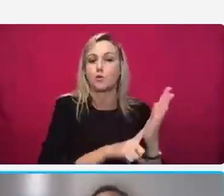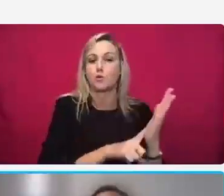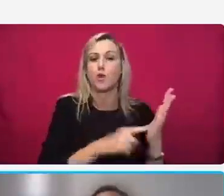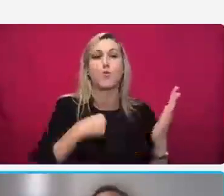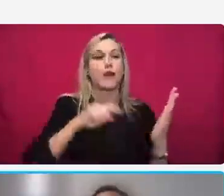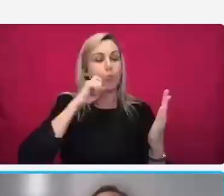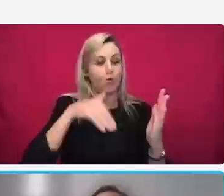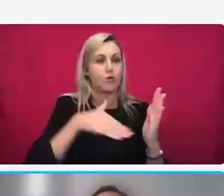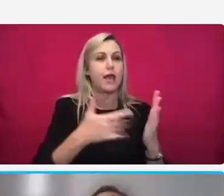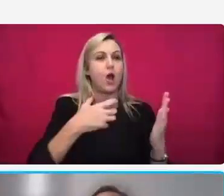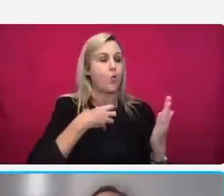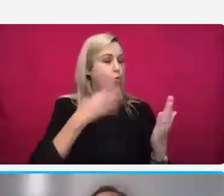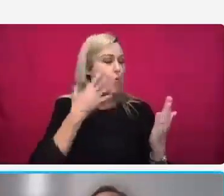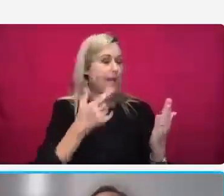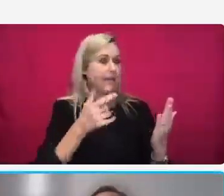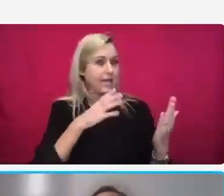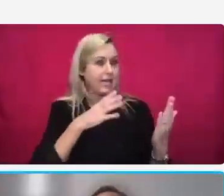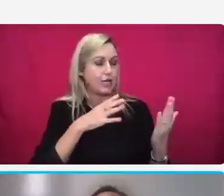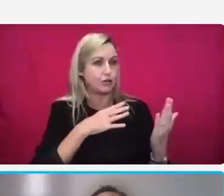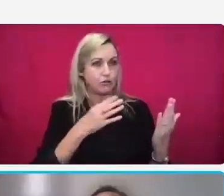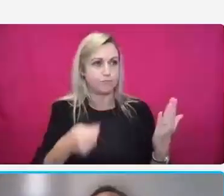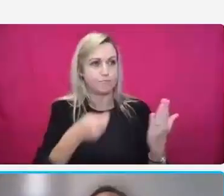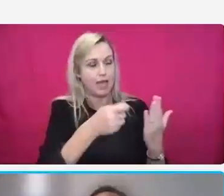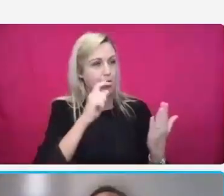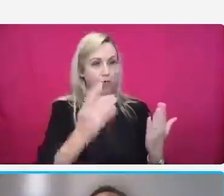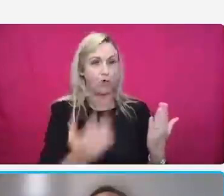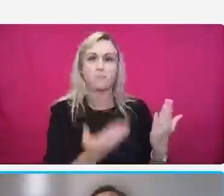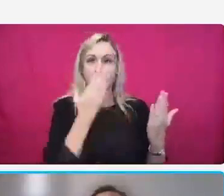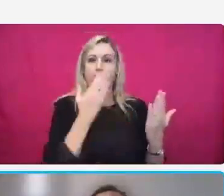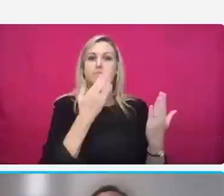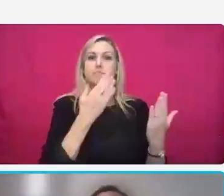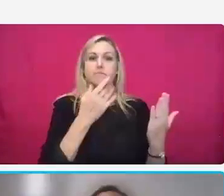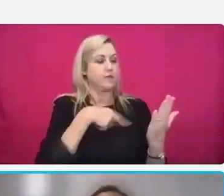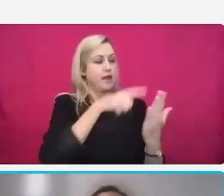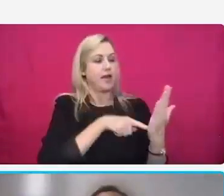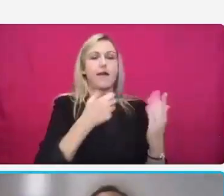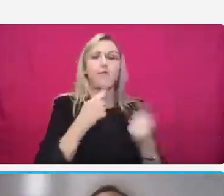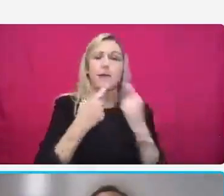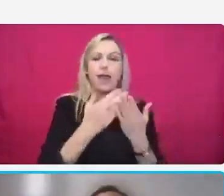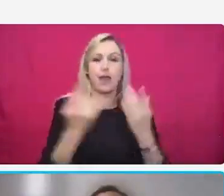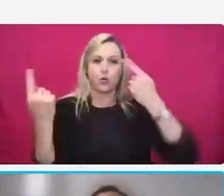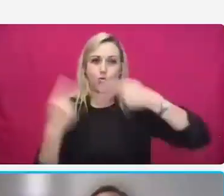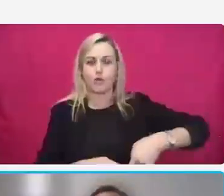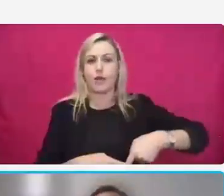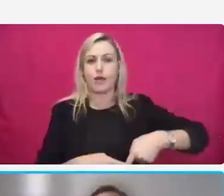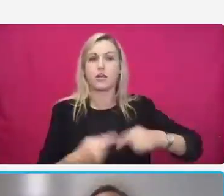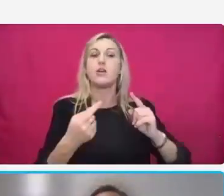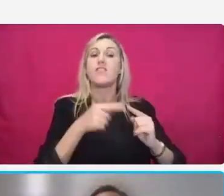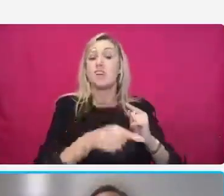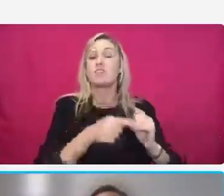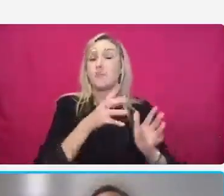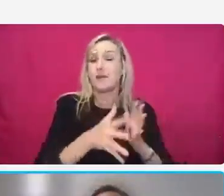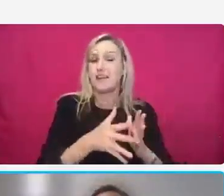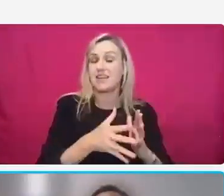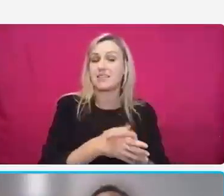date that will help services read and reconcile their new payment statements. The change in payment statements does mean